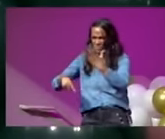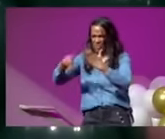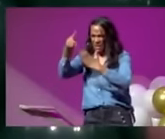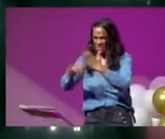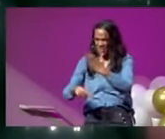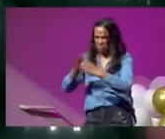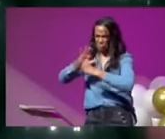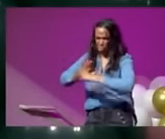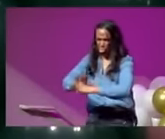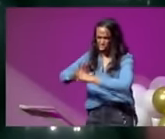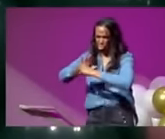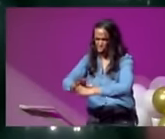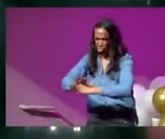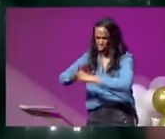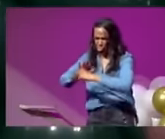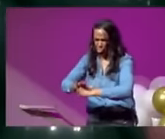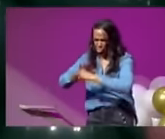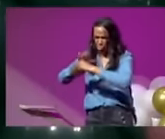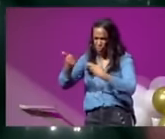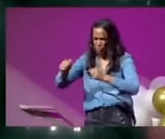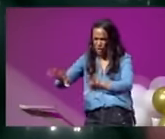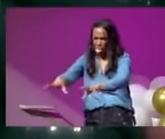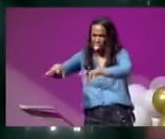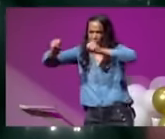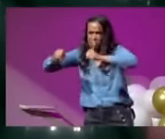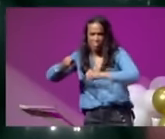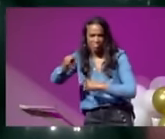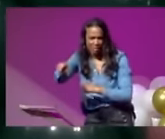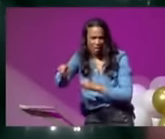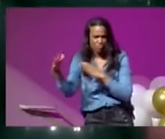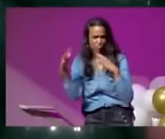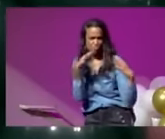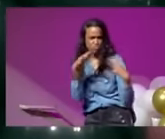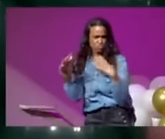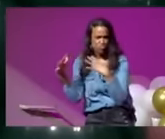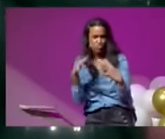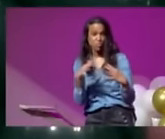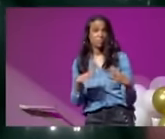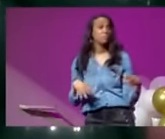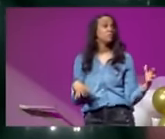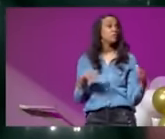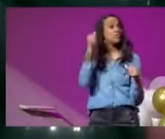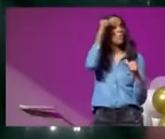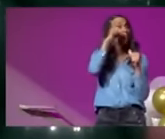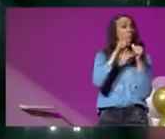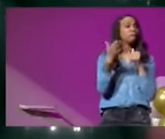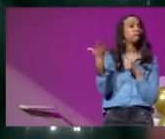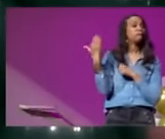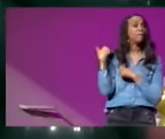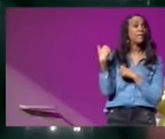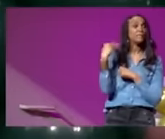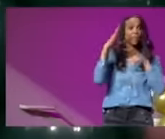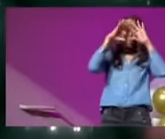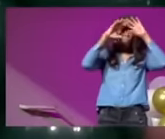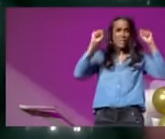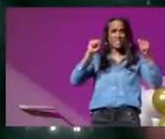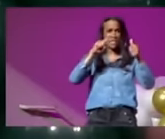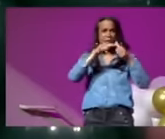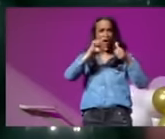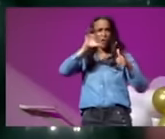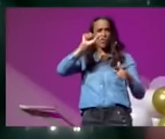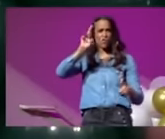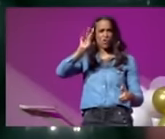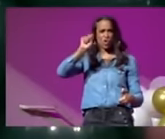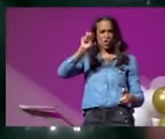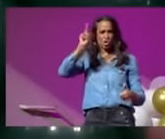themselves under. Don't take my word. Take the word of Jimmy Carter. Take the word of Desmond Tutu. Take